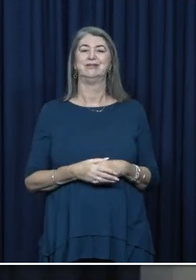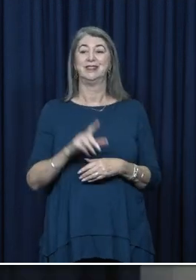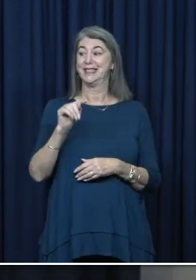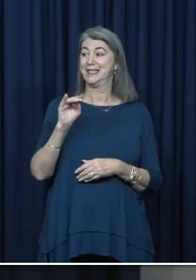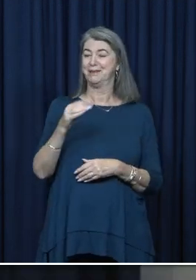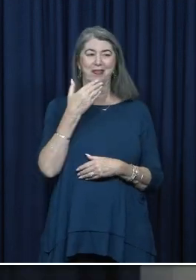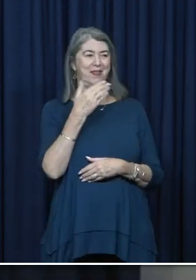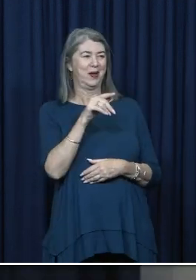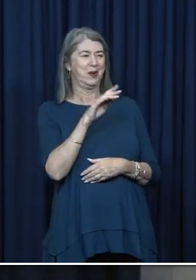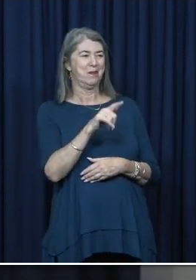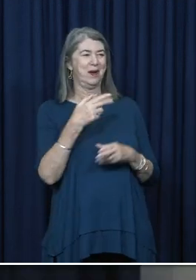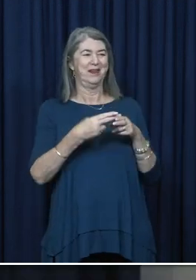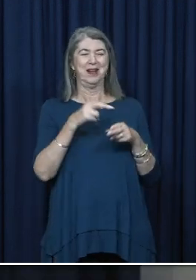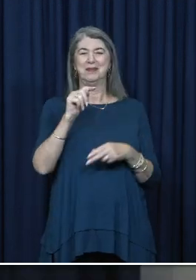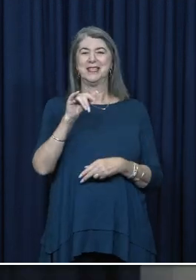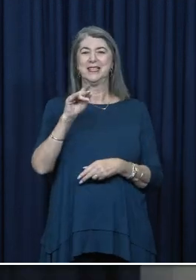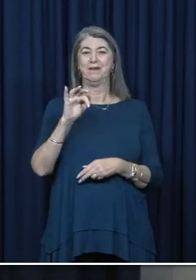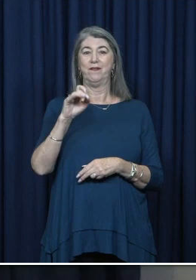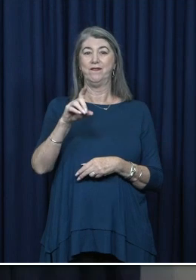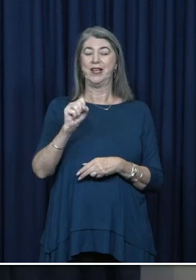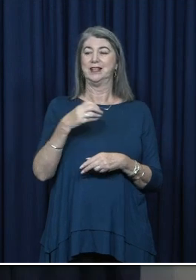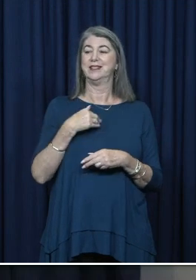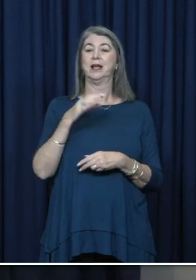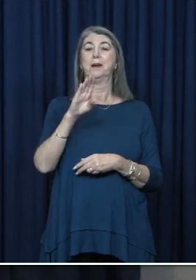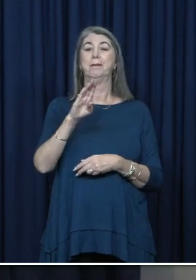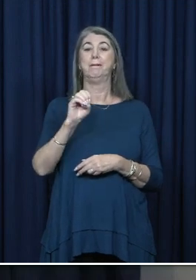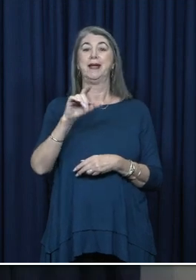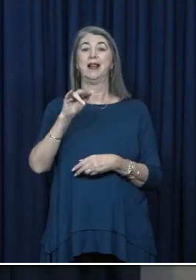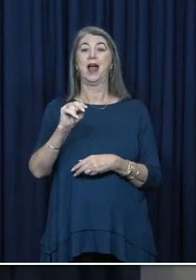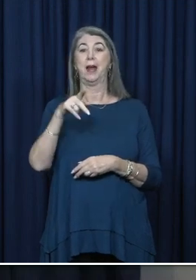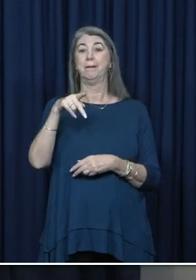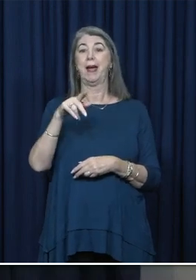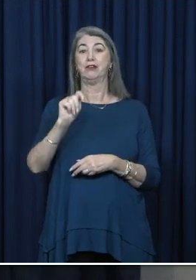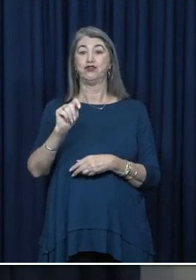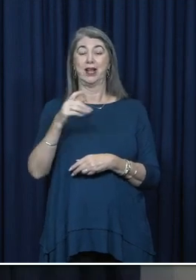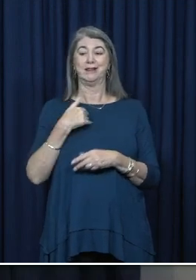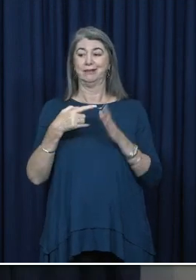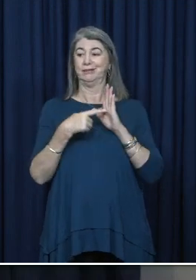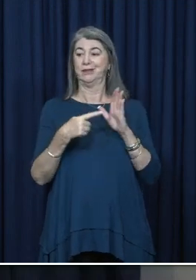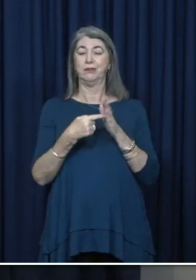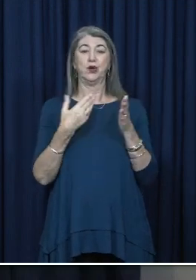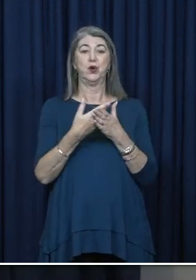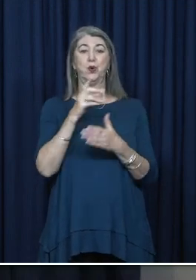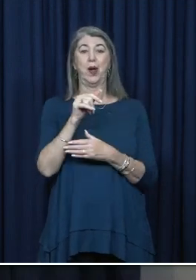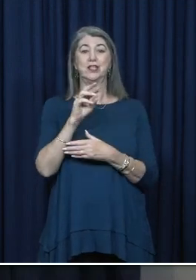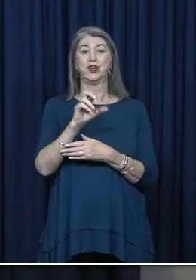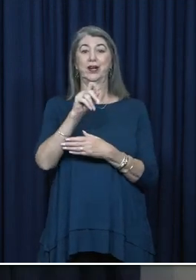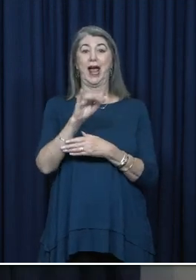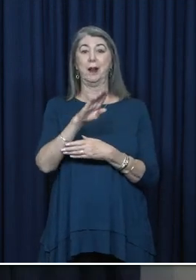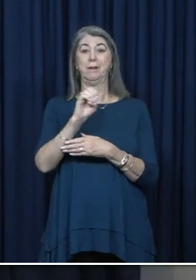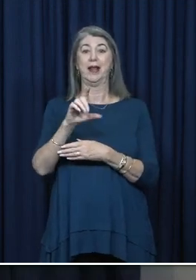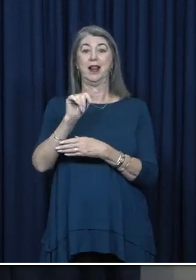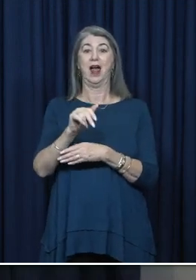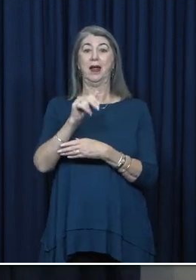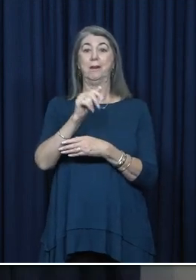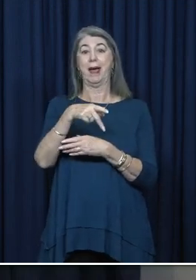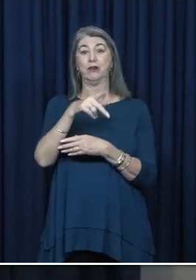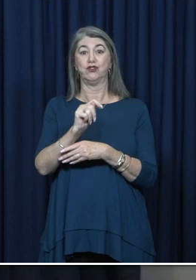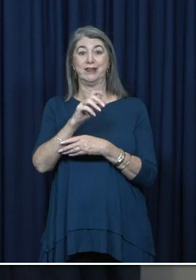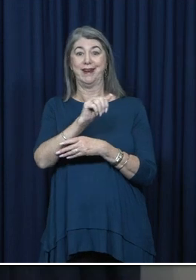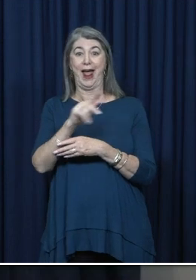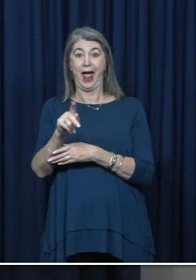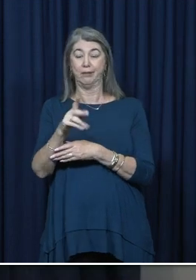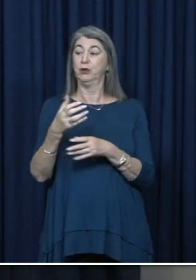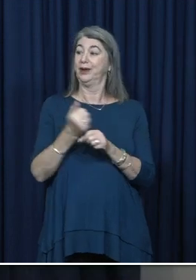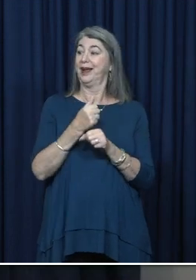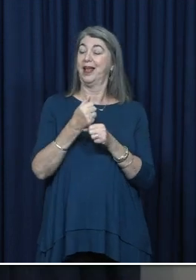Thank you, Paul. My name is Tim Fields. I'm with Beeline ParaTransit. I'm going to be demonstrating the new Westchester County Beeline ParaTransit app. You can acquire the